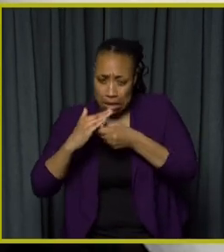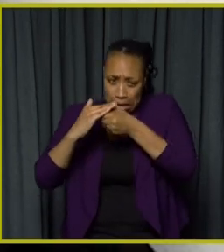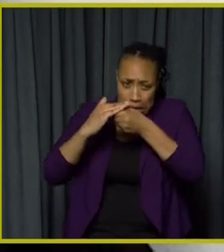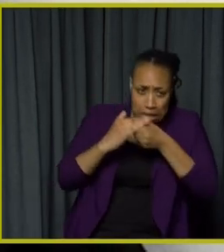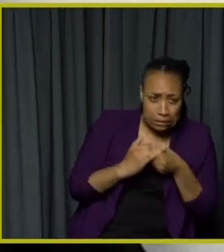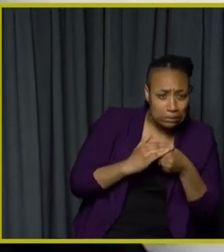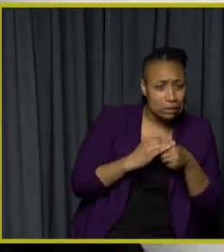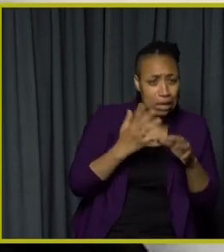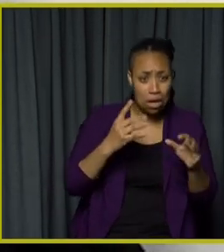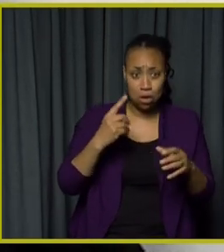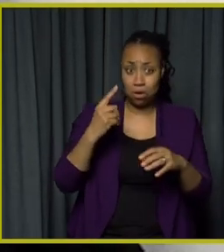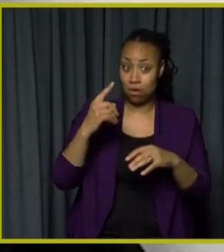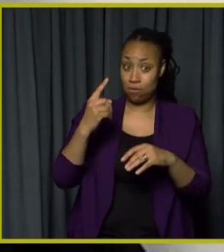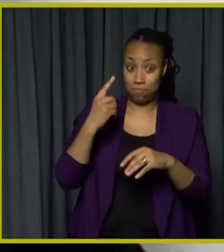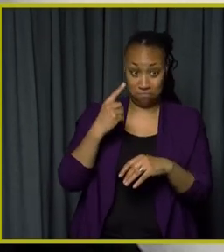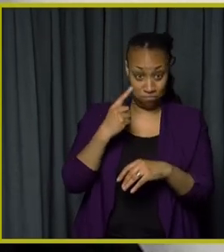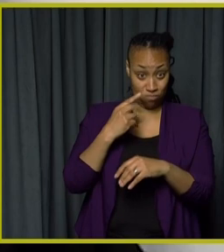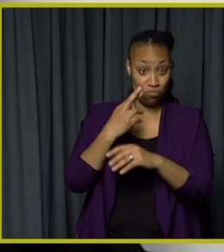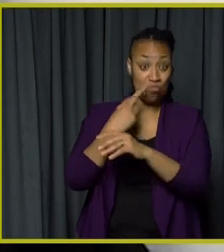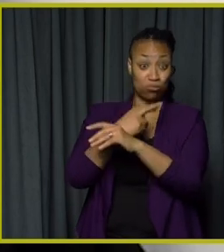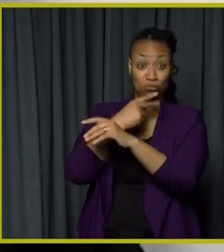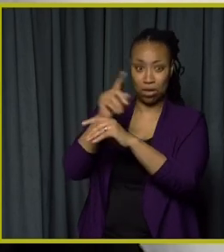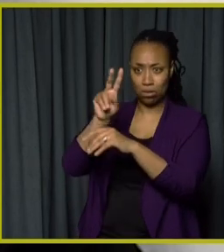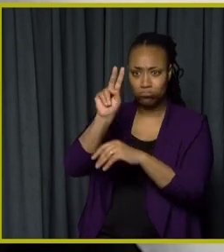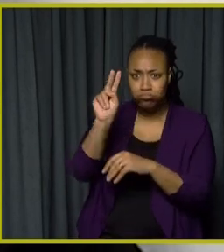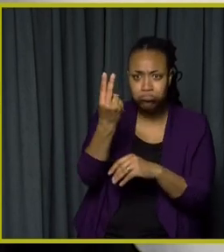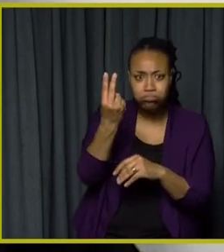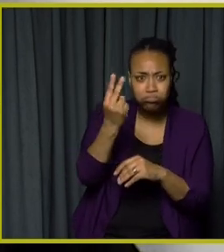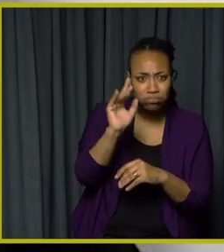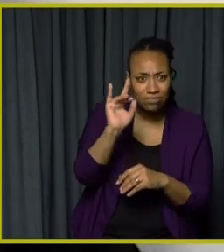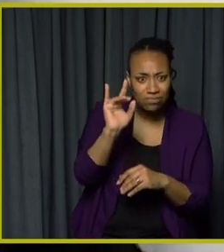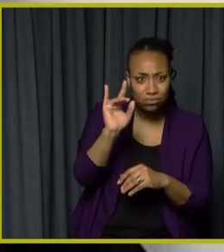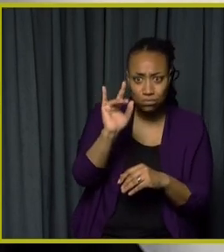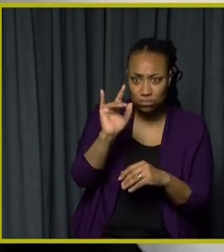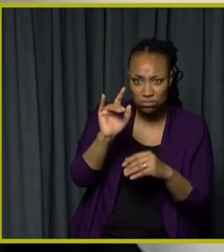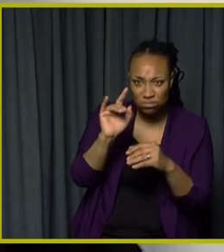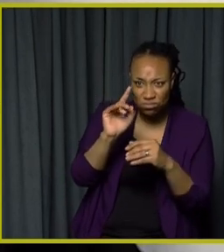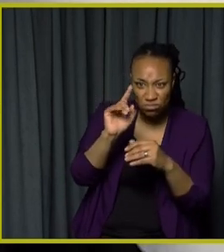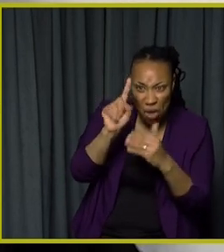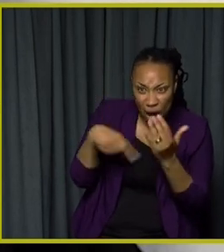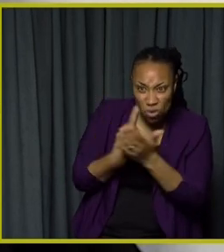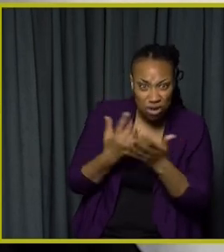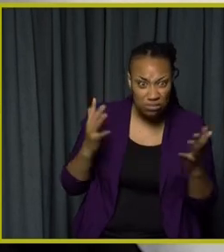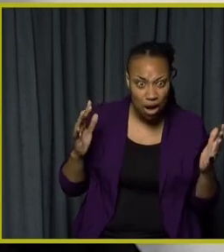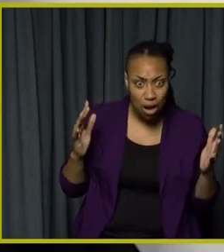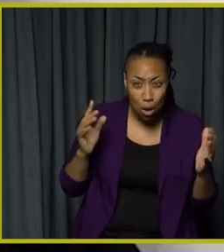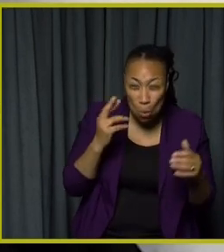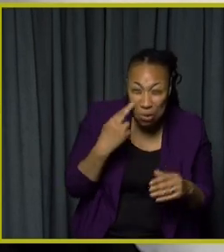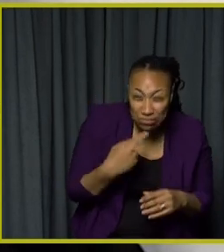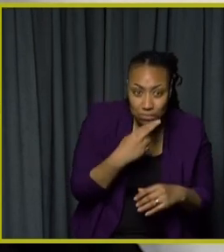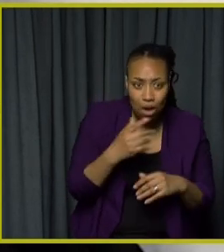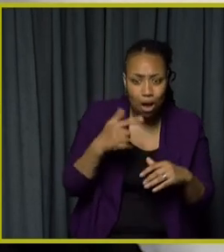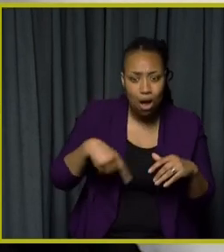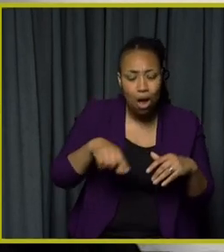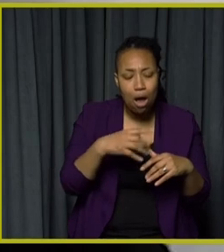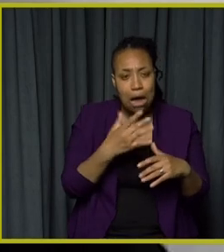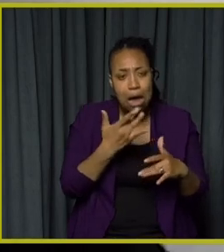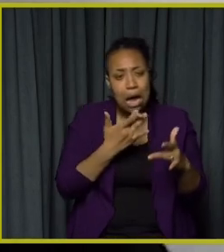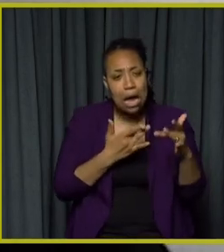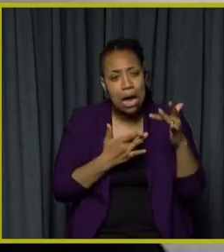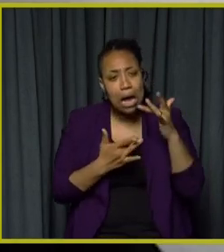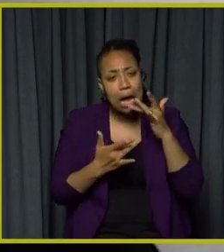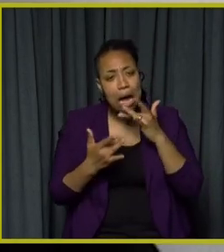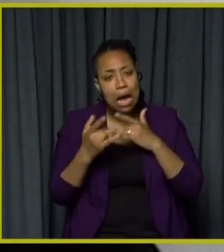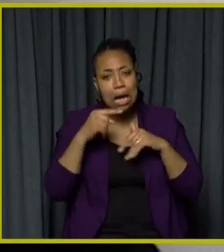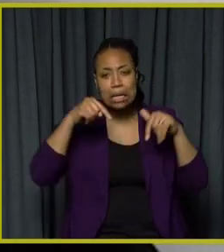an hour. And that is why I am joining with the Poor People's Campaign National Call for Moral Revival.